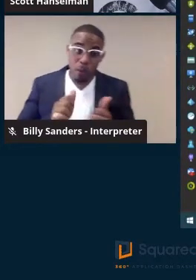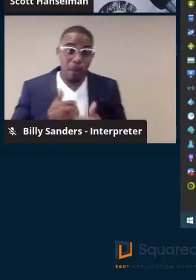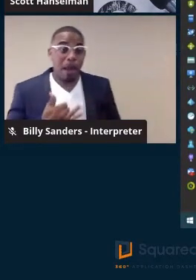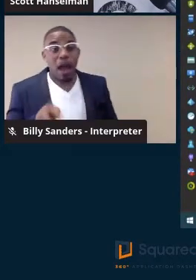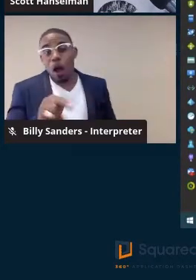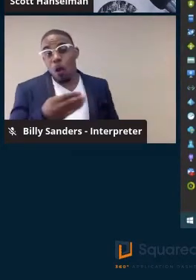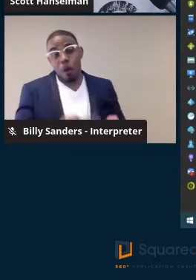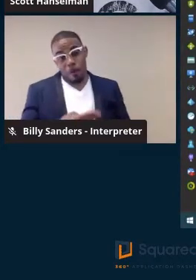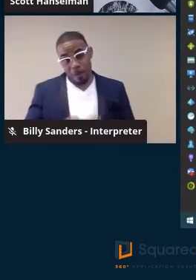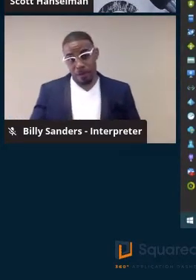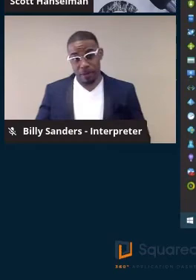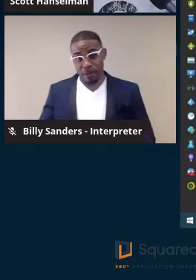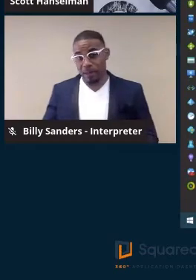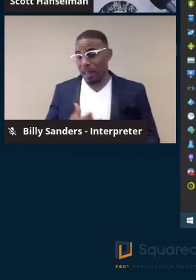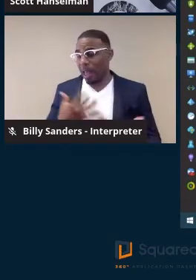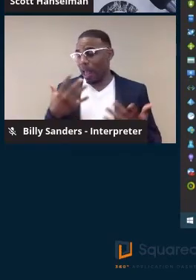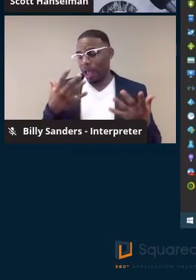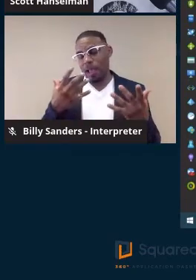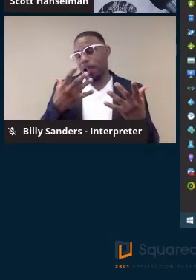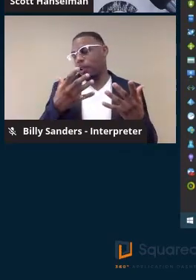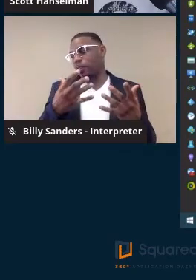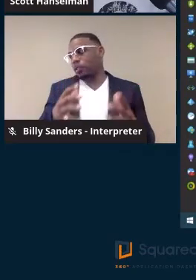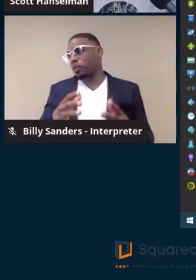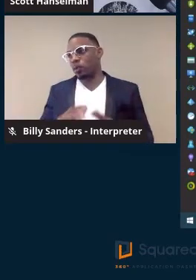money, and I don't want to